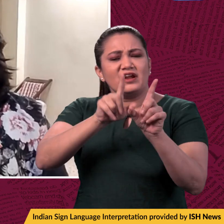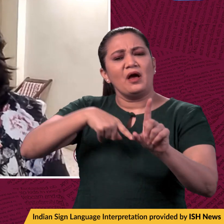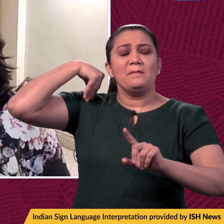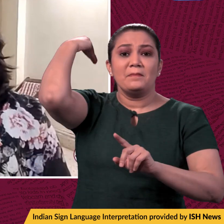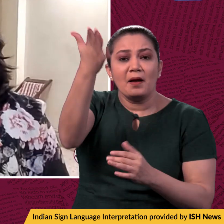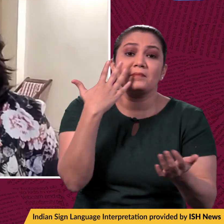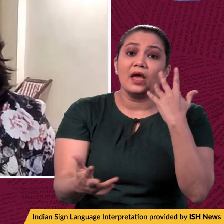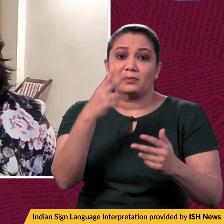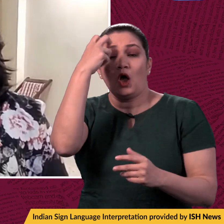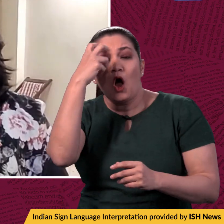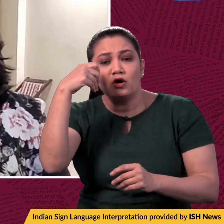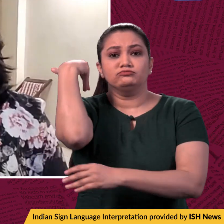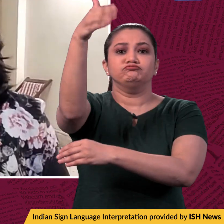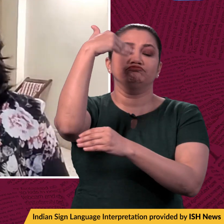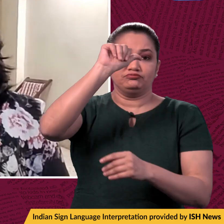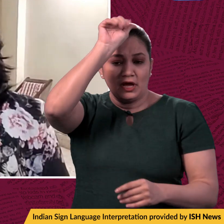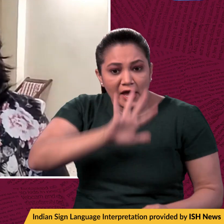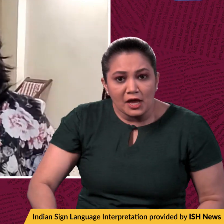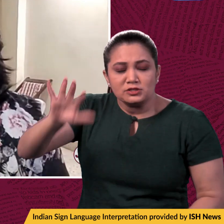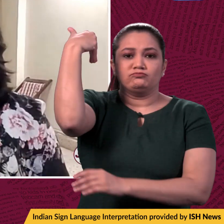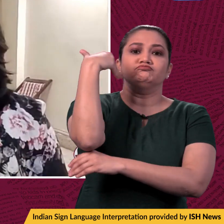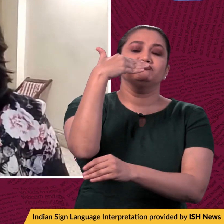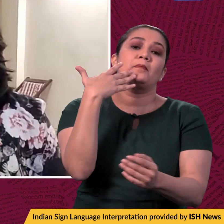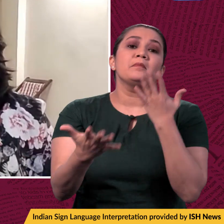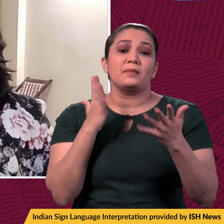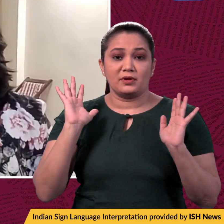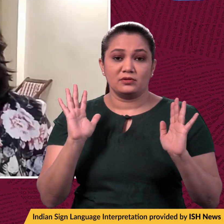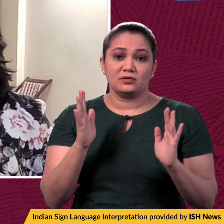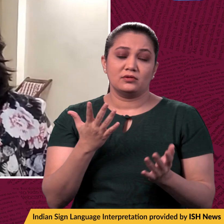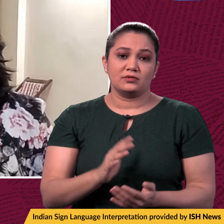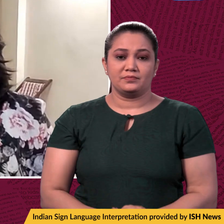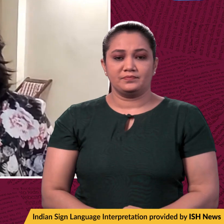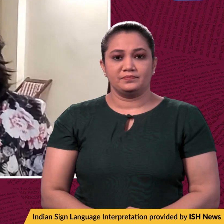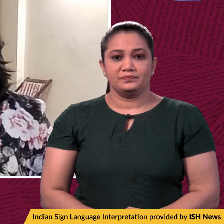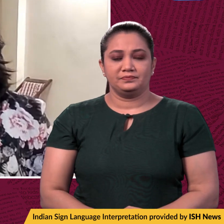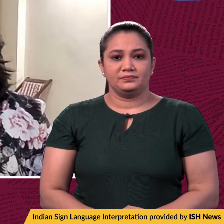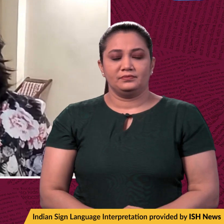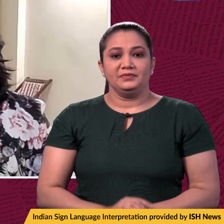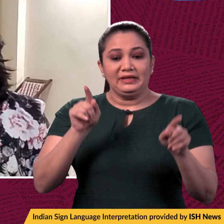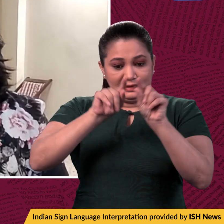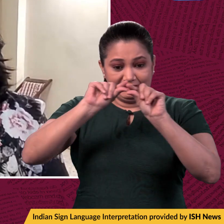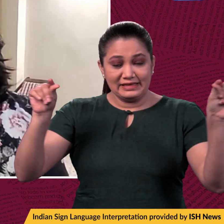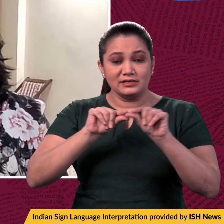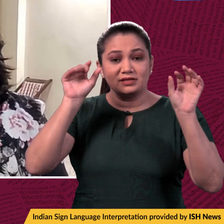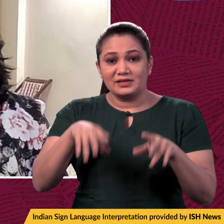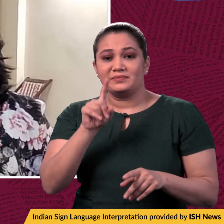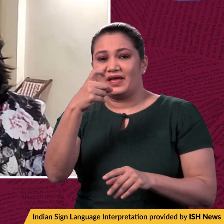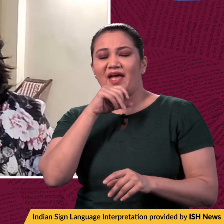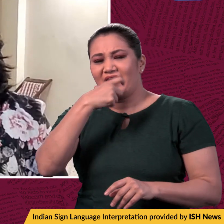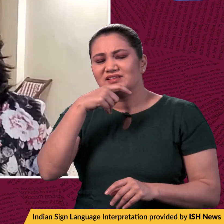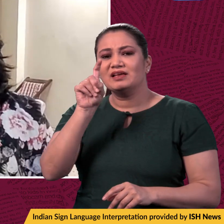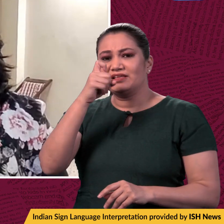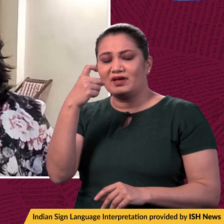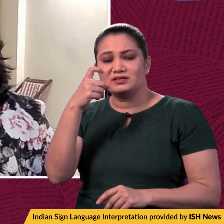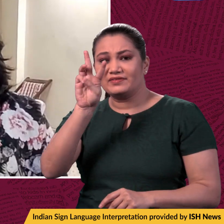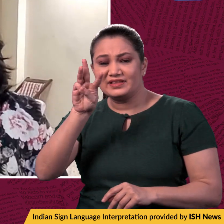500 years, the Bhagwa Dwaj may become the national flag. I don't know, end quote. Now, the 73-year-old